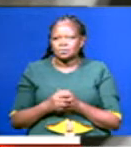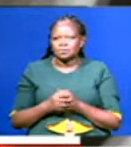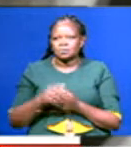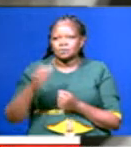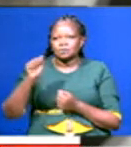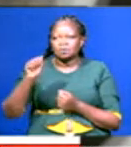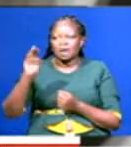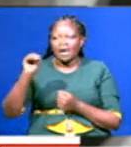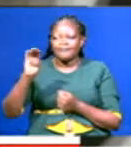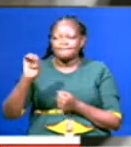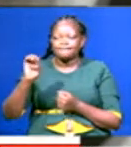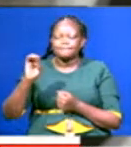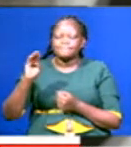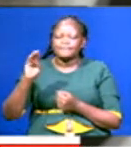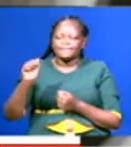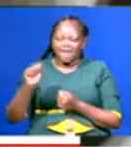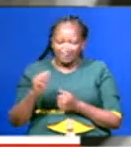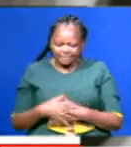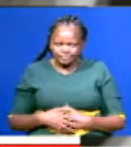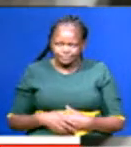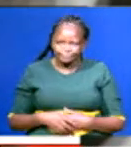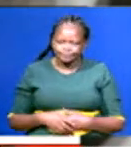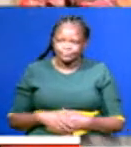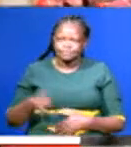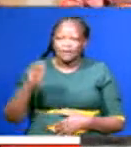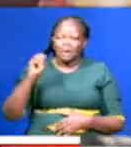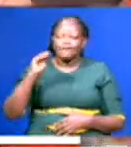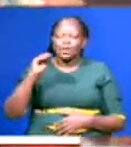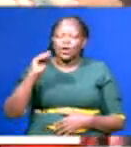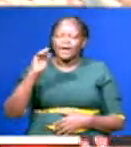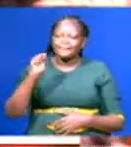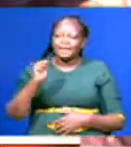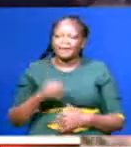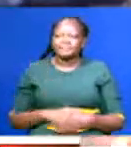amoebiosis. Kamchemeza tells us more.